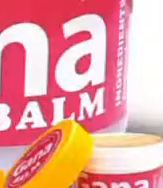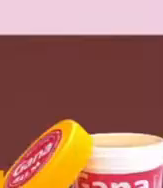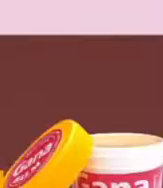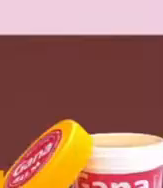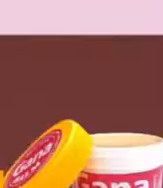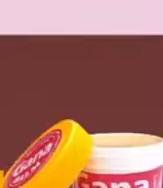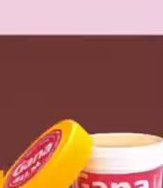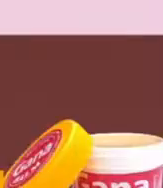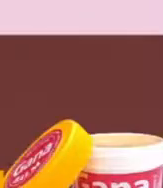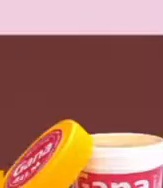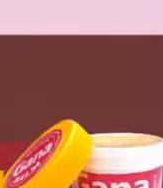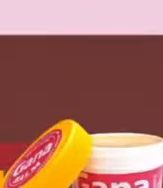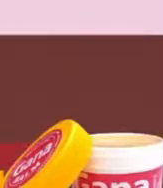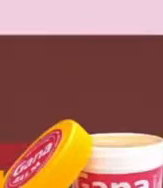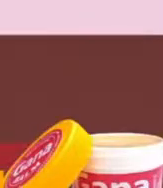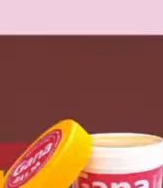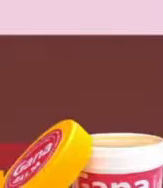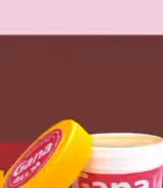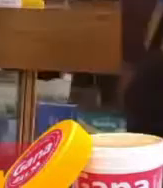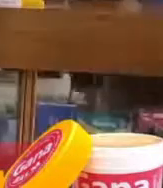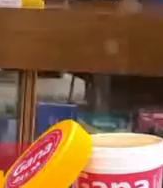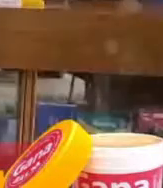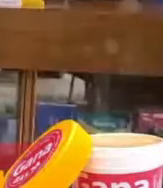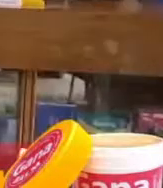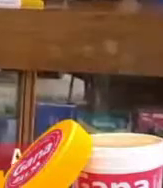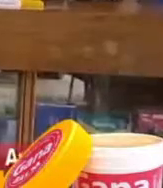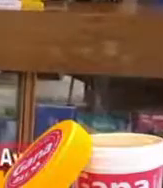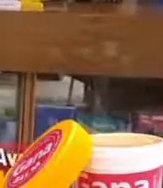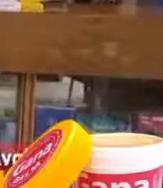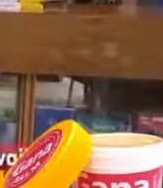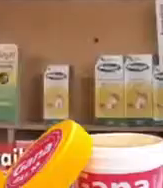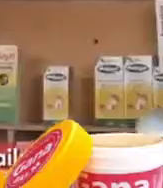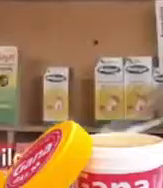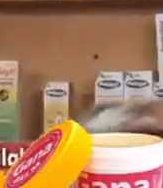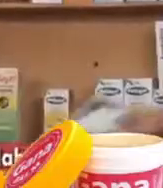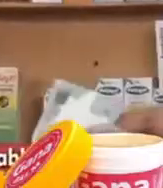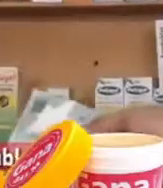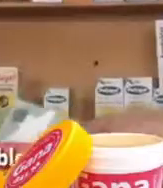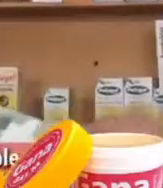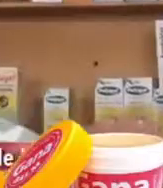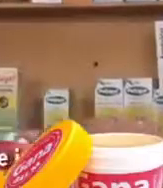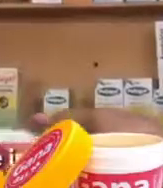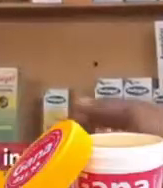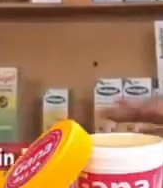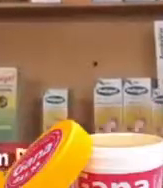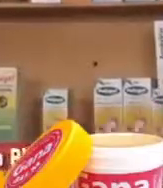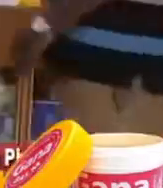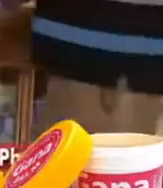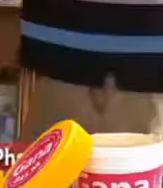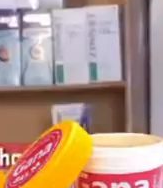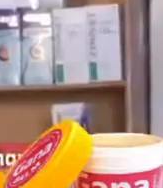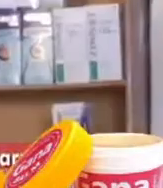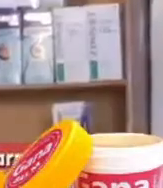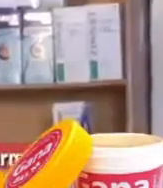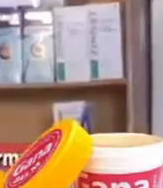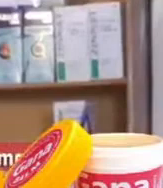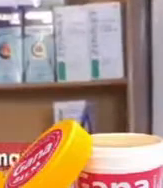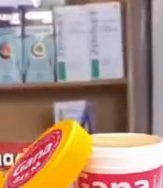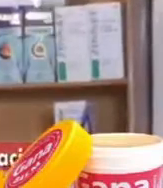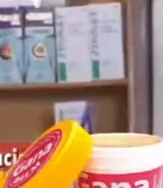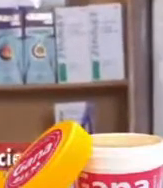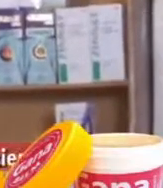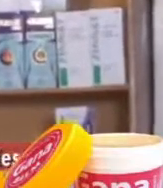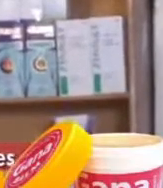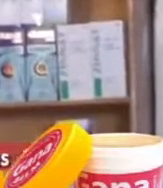your waist, all your body, you make bazaar. Thank you so much. Thank you.